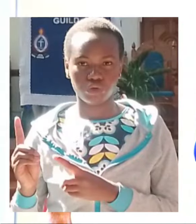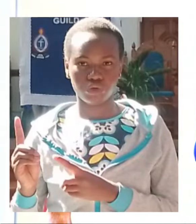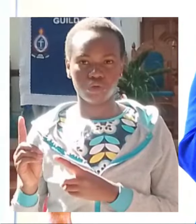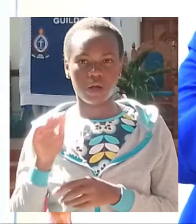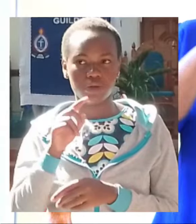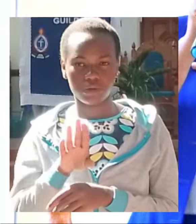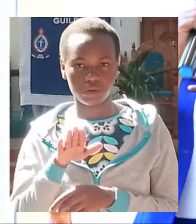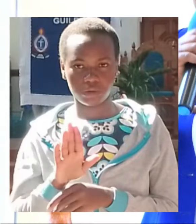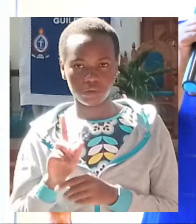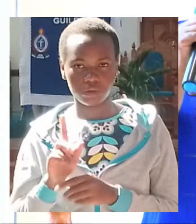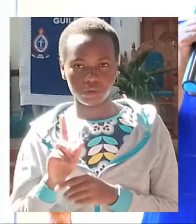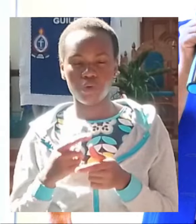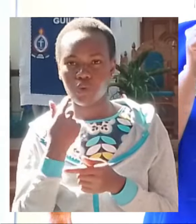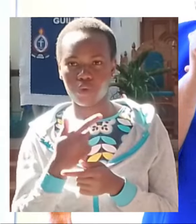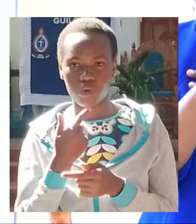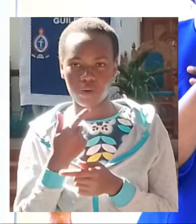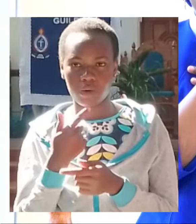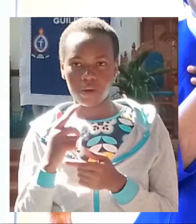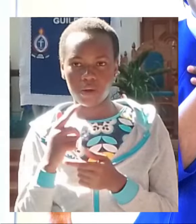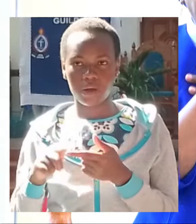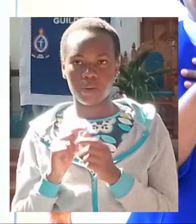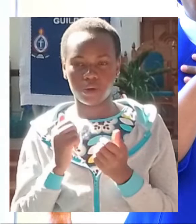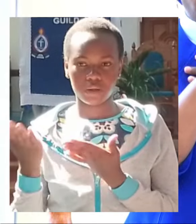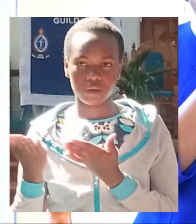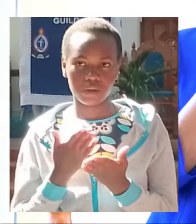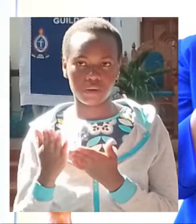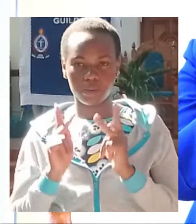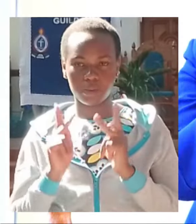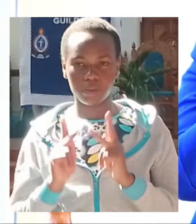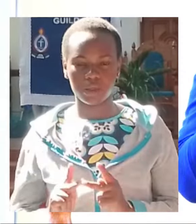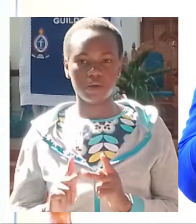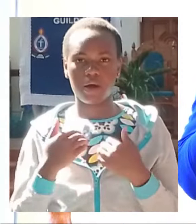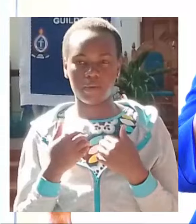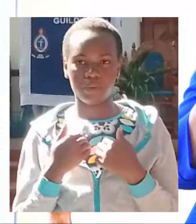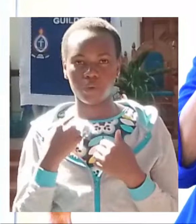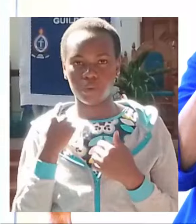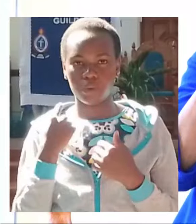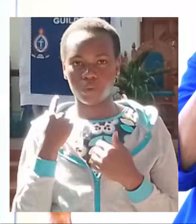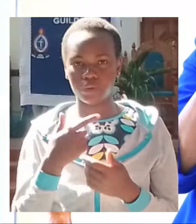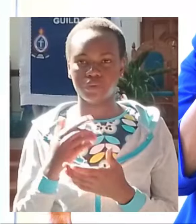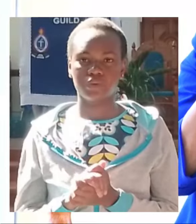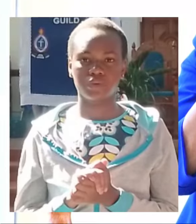ask yourself, who am I that I may be able to serve the person that I am? Who am I?